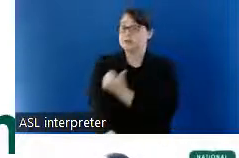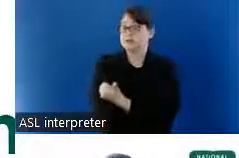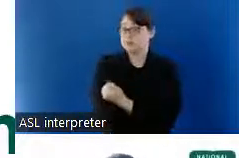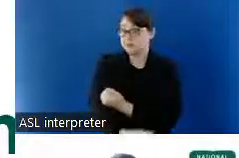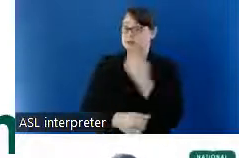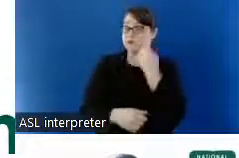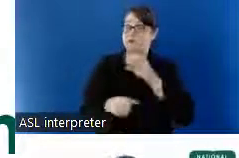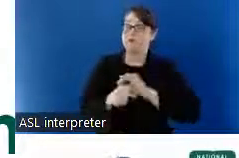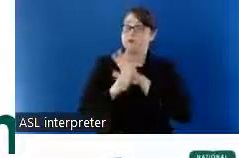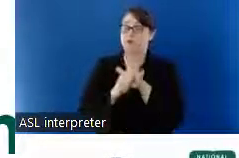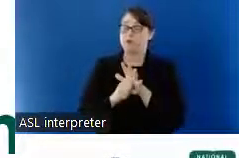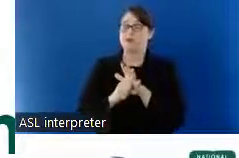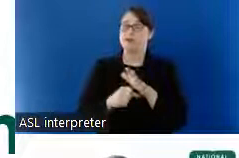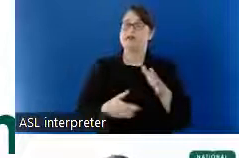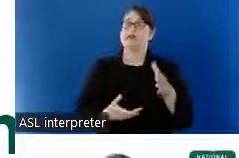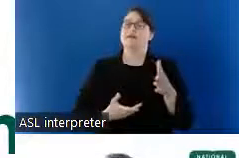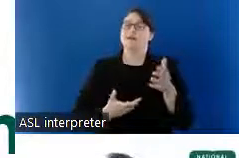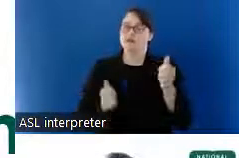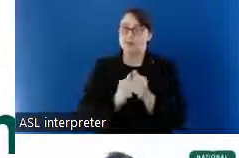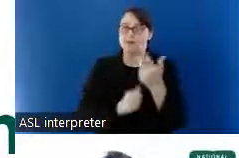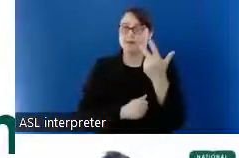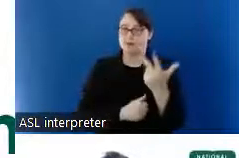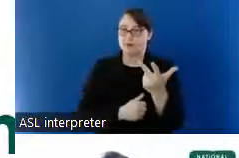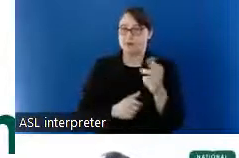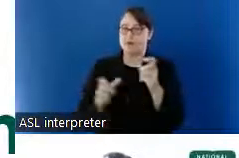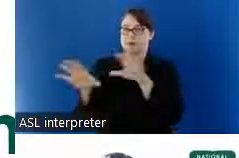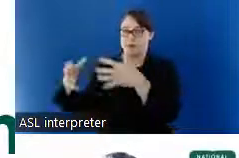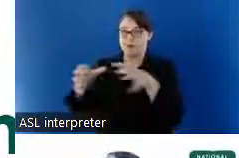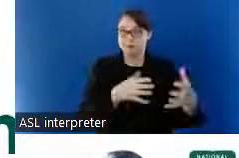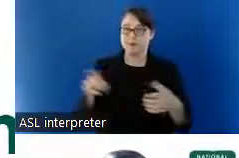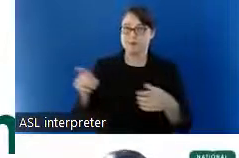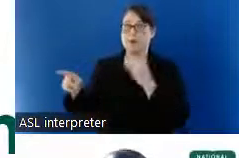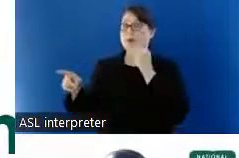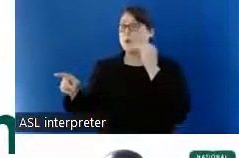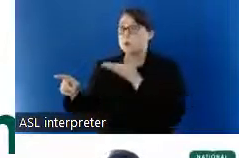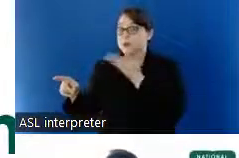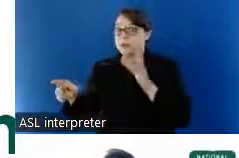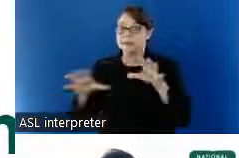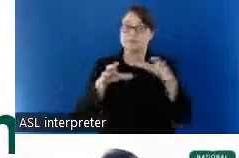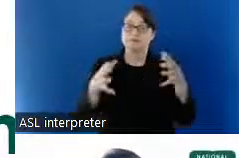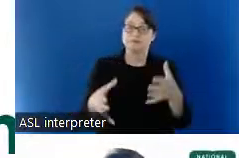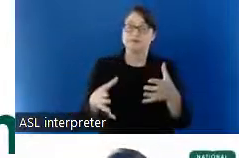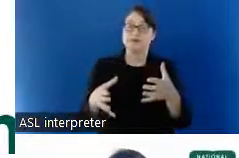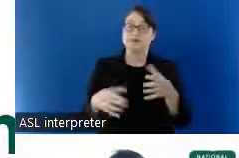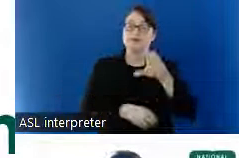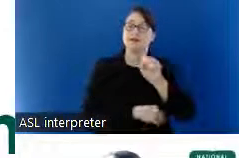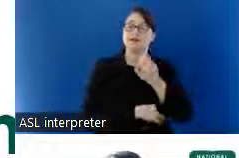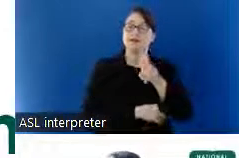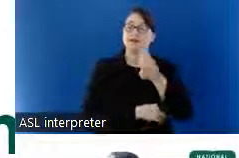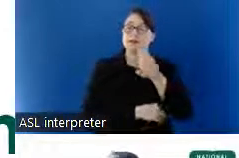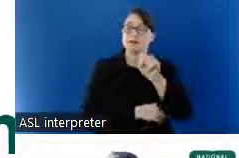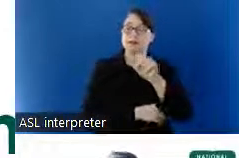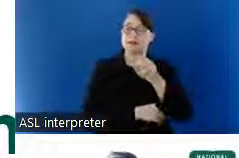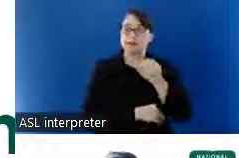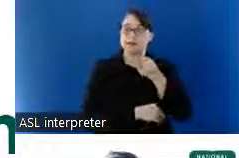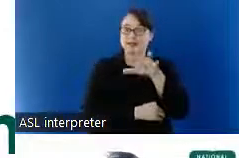3 populations: those experiencing homelessness, those with substance use disorder, and those who engage in sex work, with the goal of